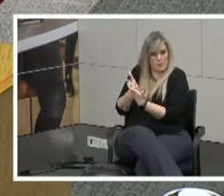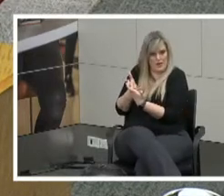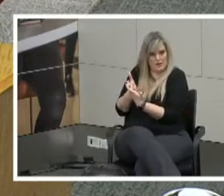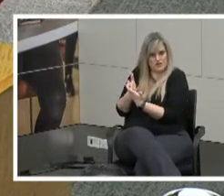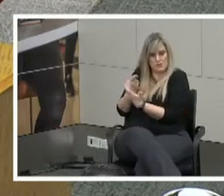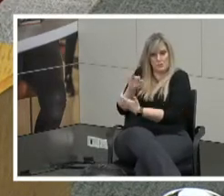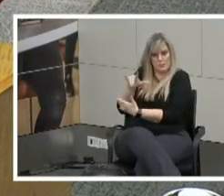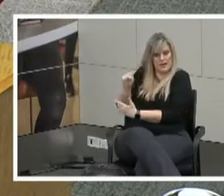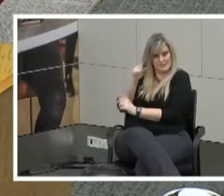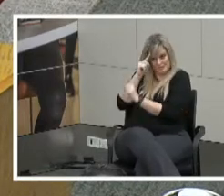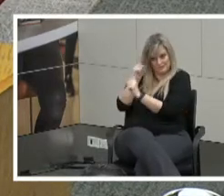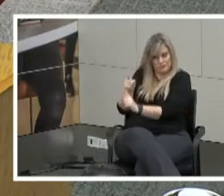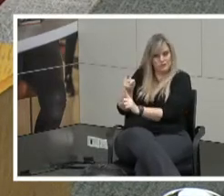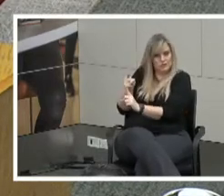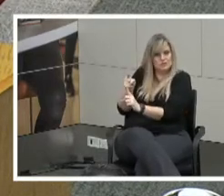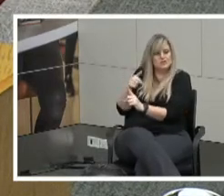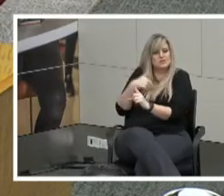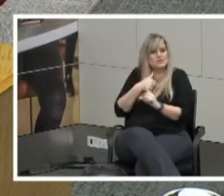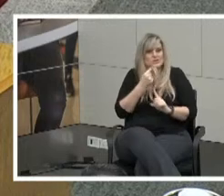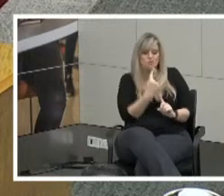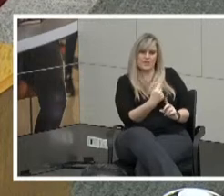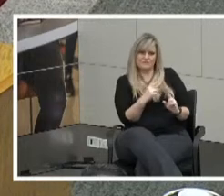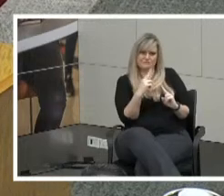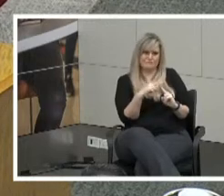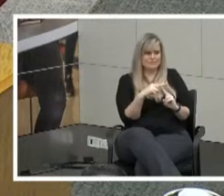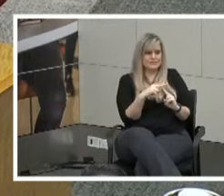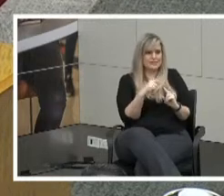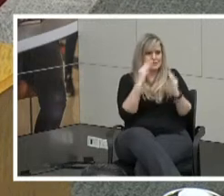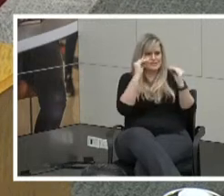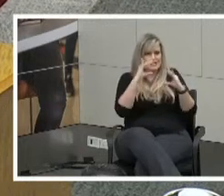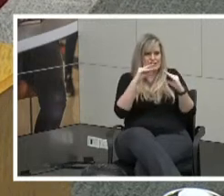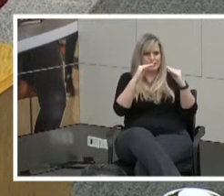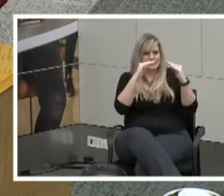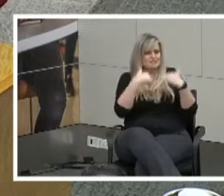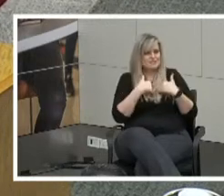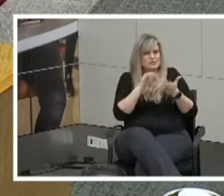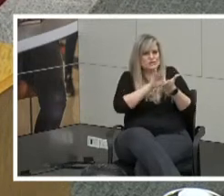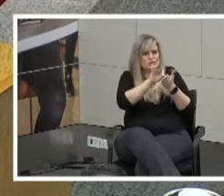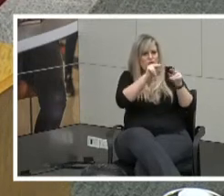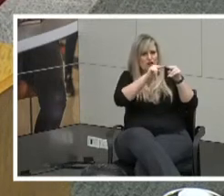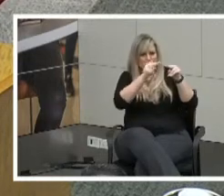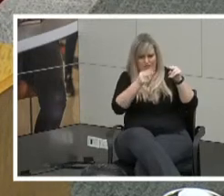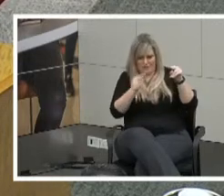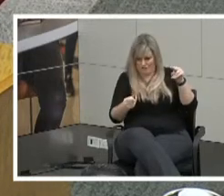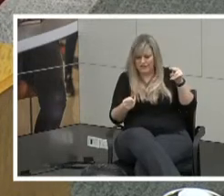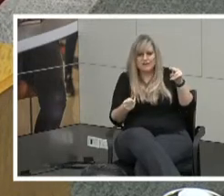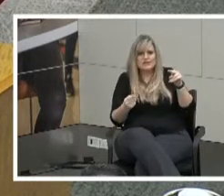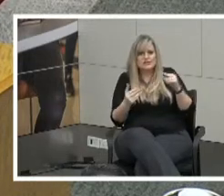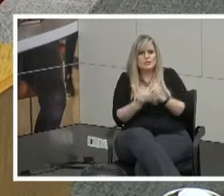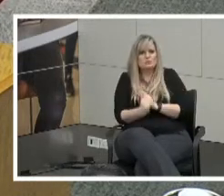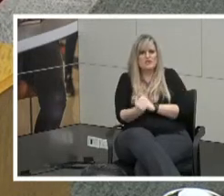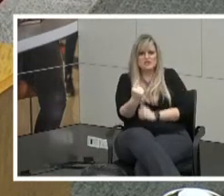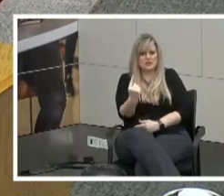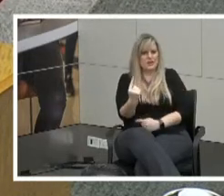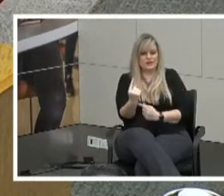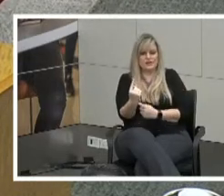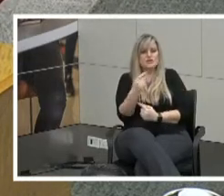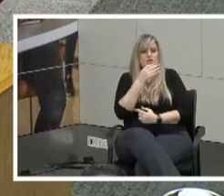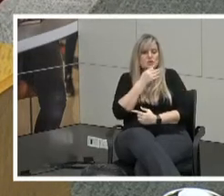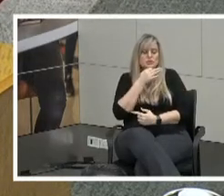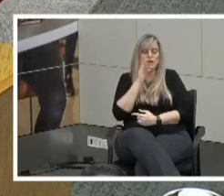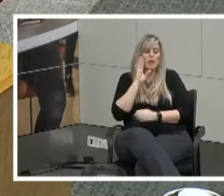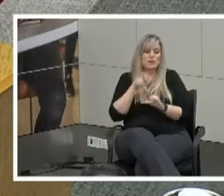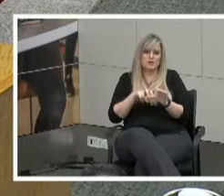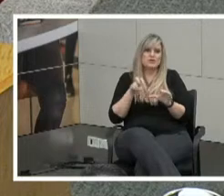curve this once exemplary one teacher fell two notches to proficient one soon I will be